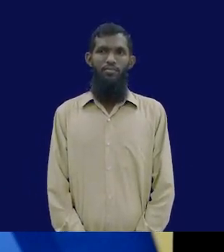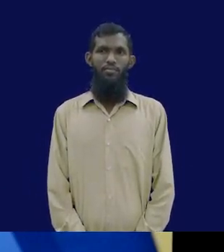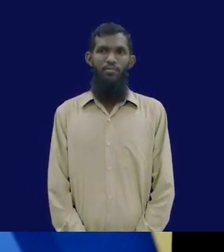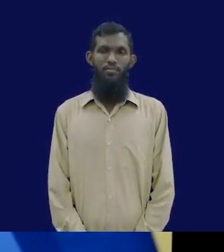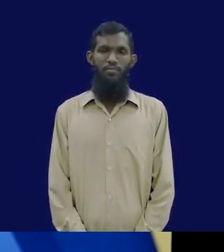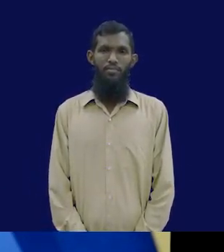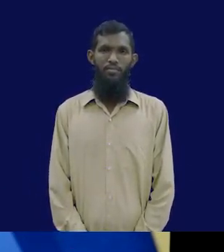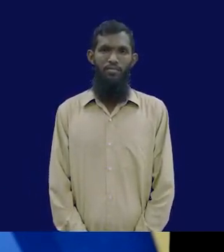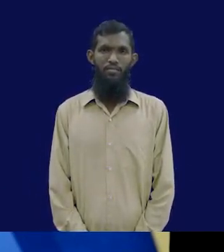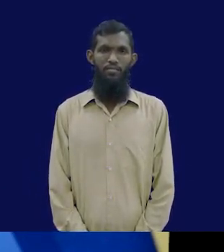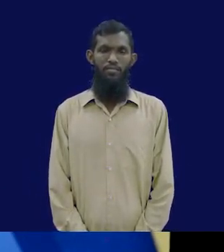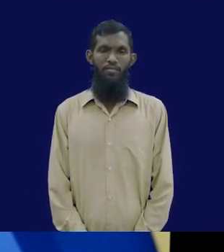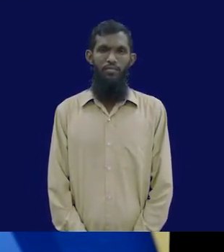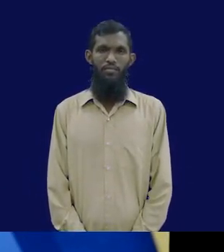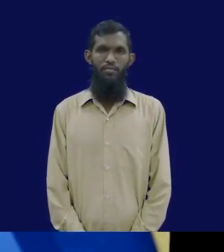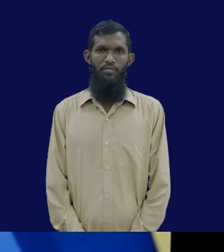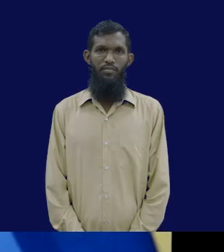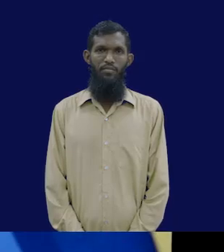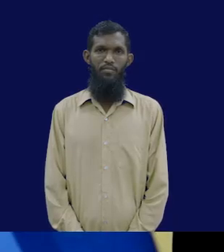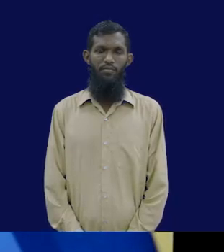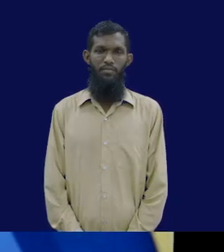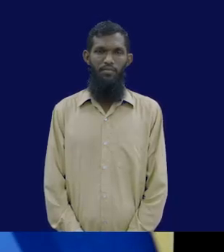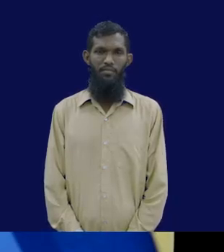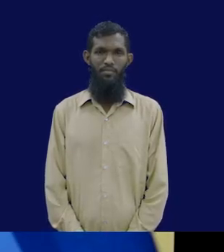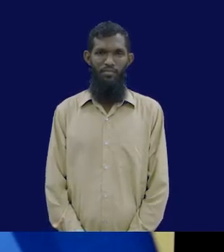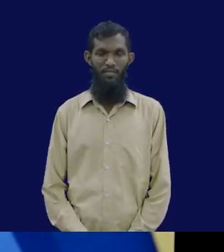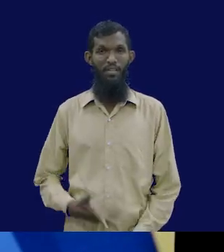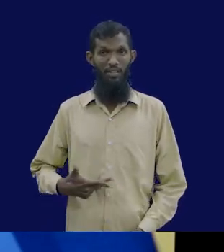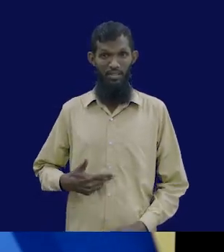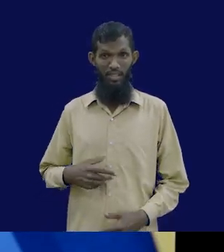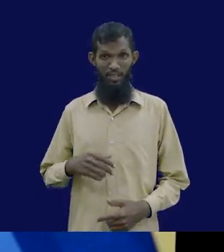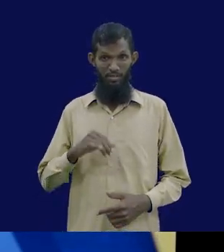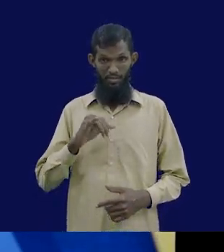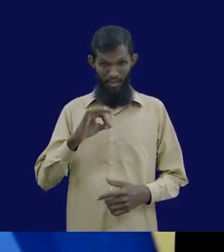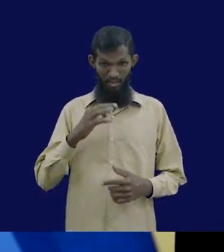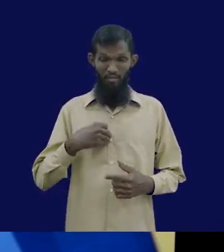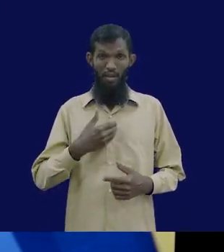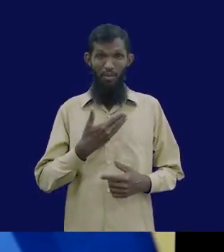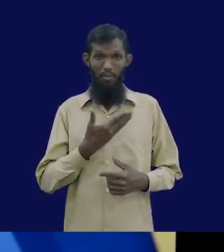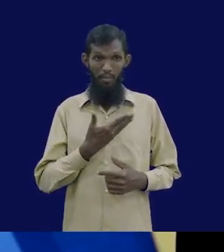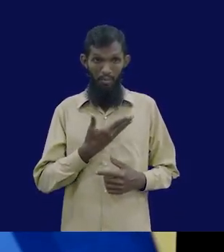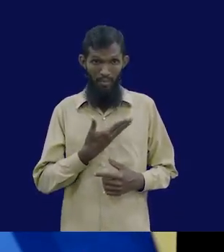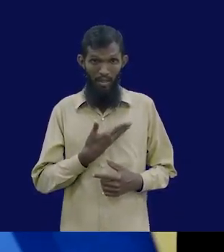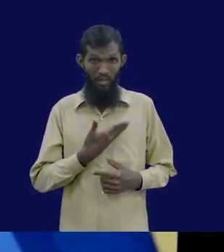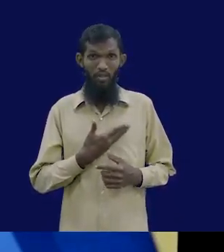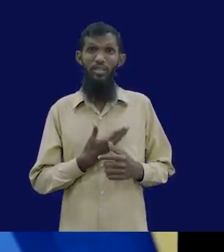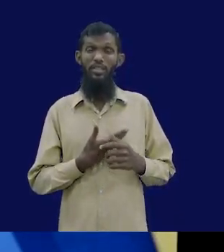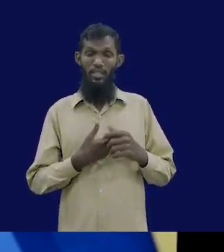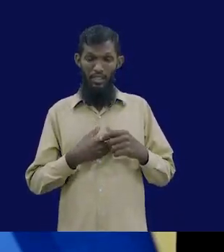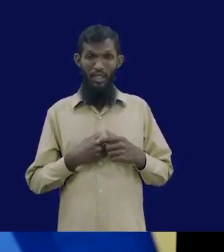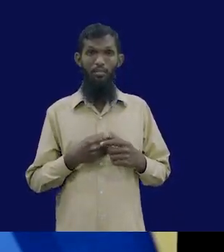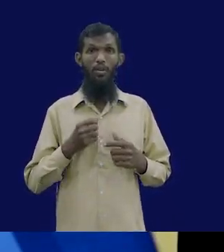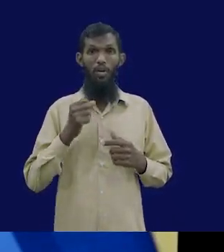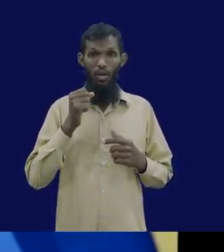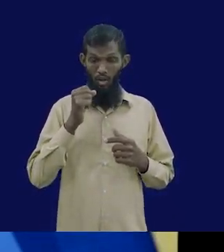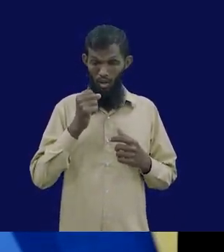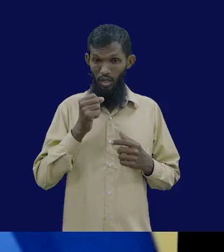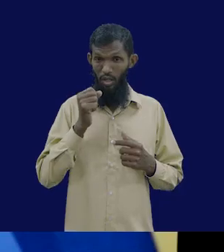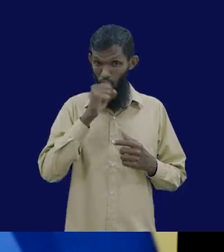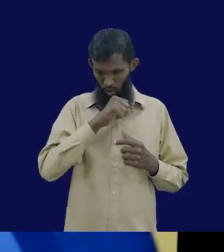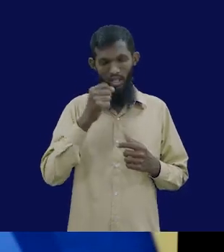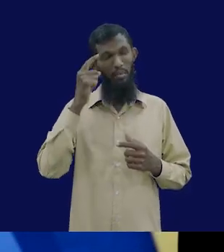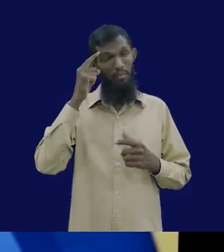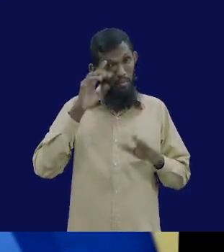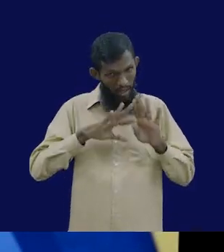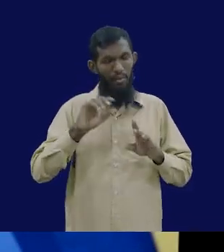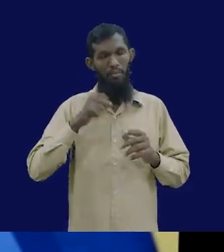And also, it is from the sunnah for the person who intends to fast to have a pre-dawn